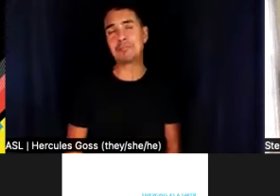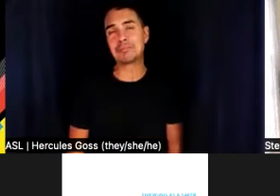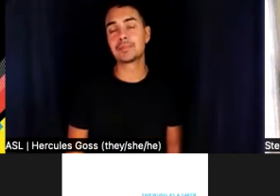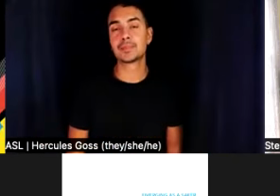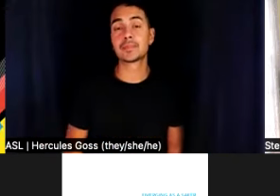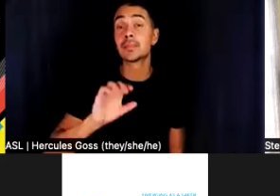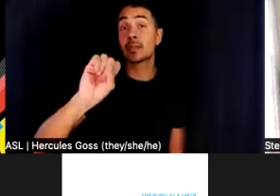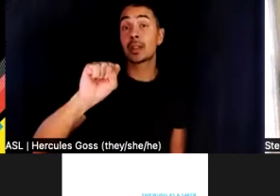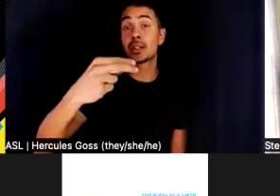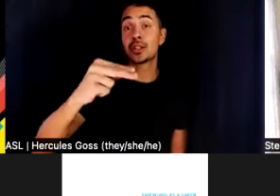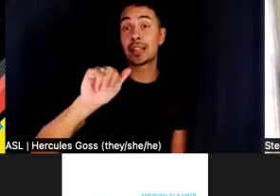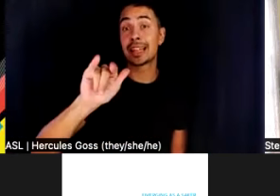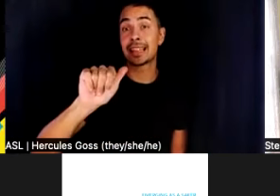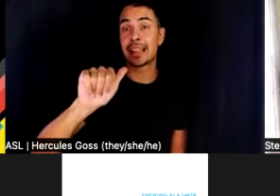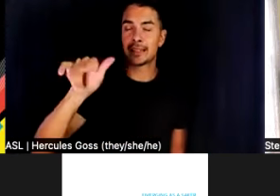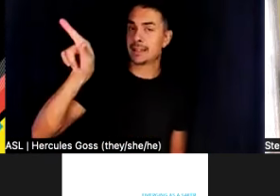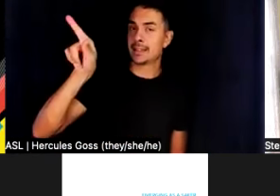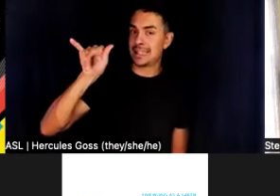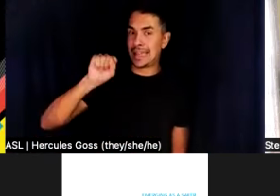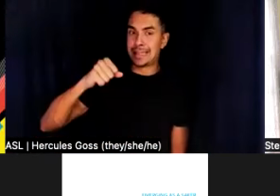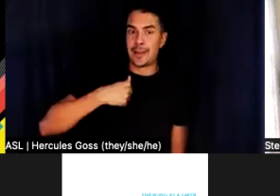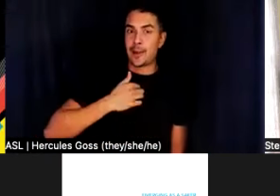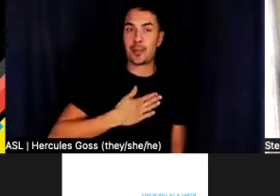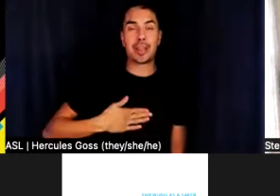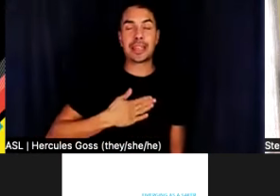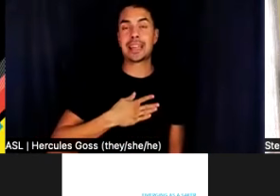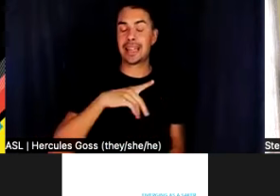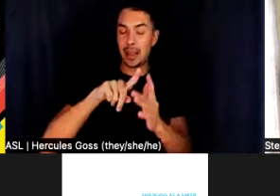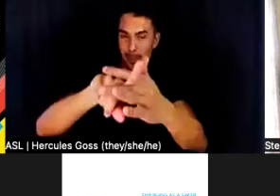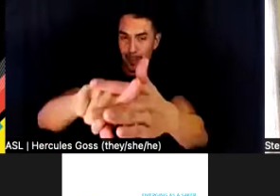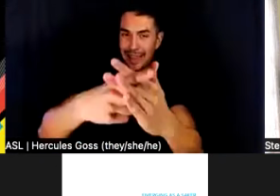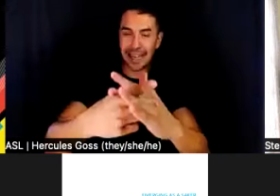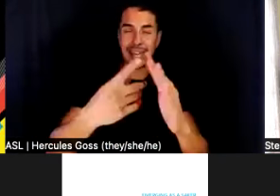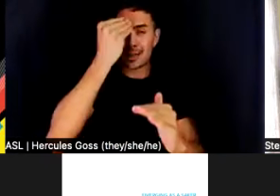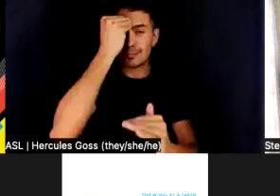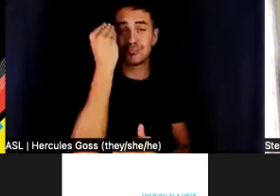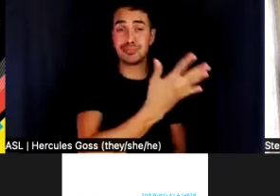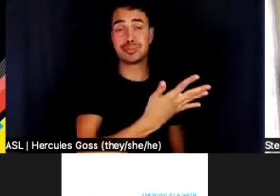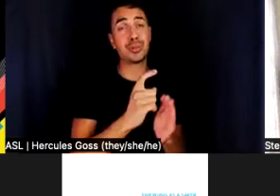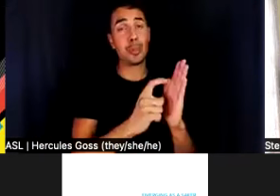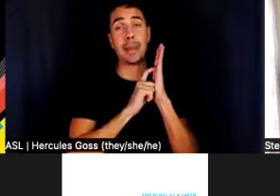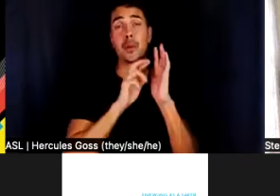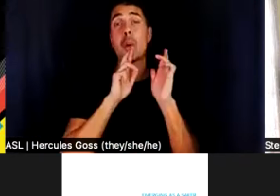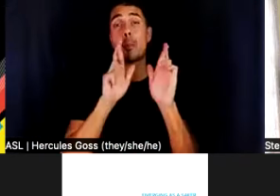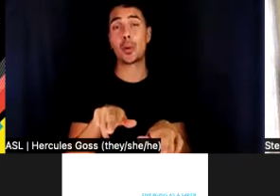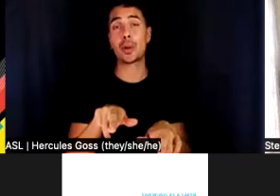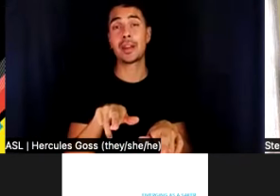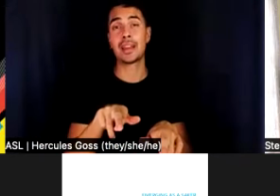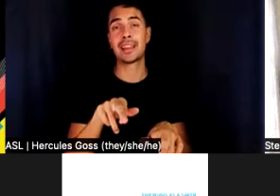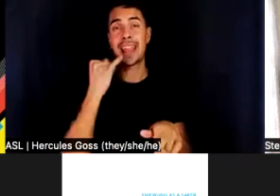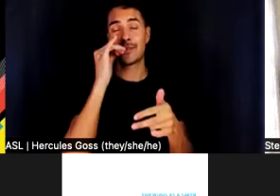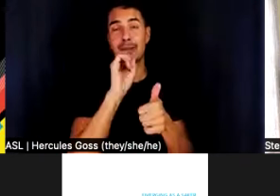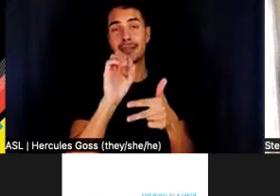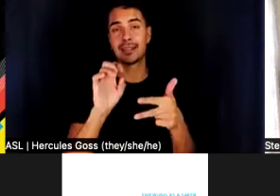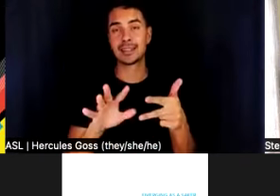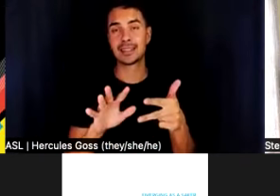I really appreciate this. Yes, really telling them in the beginning that you are a mandated reporter, but then also, can't